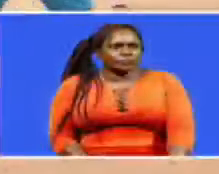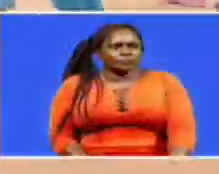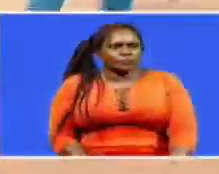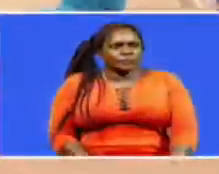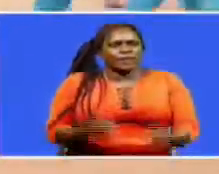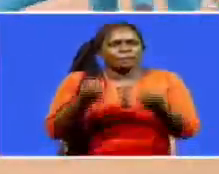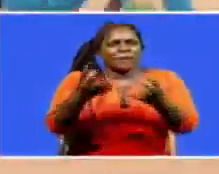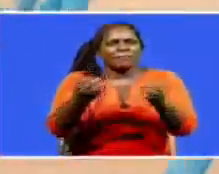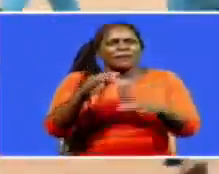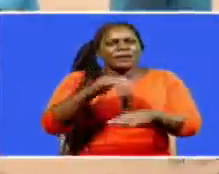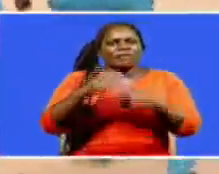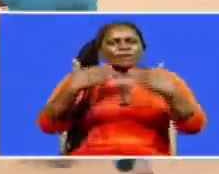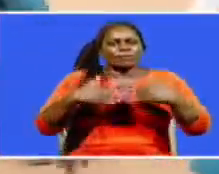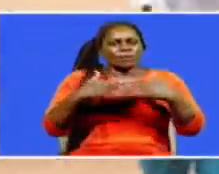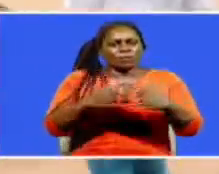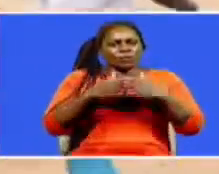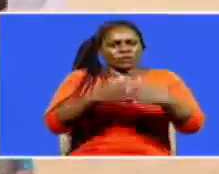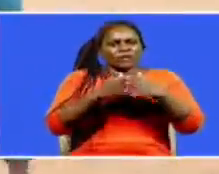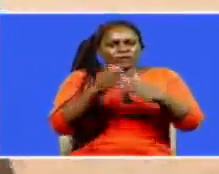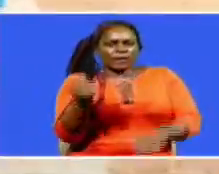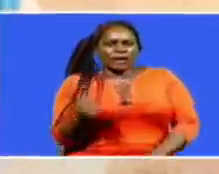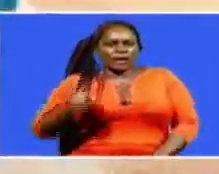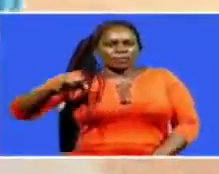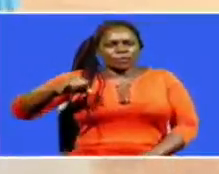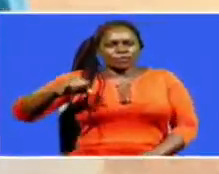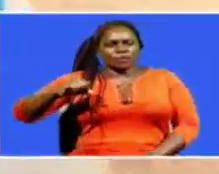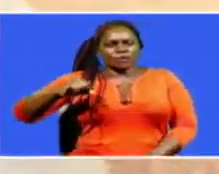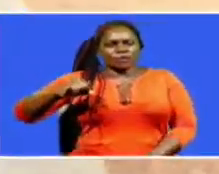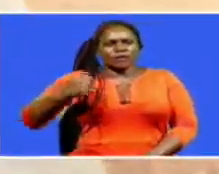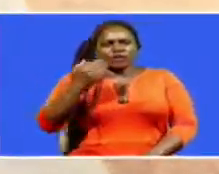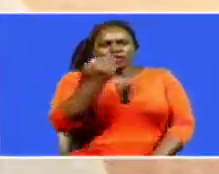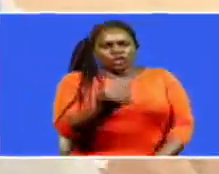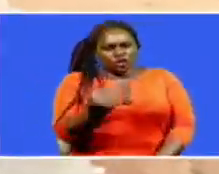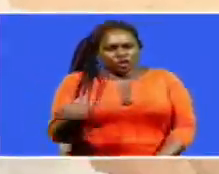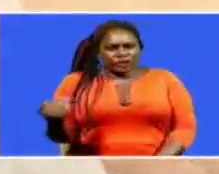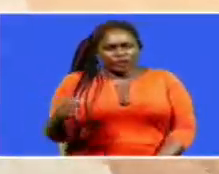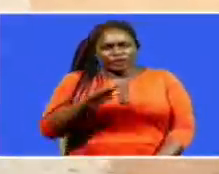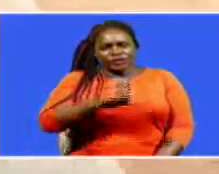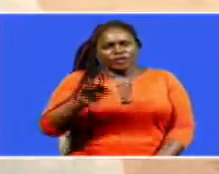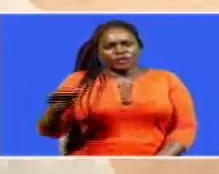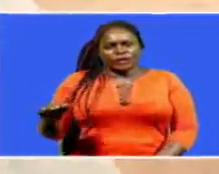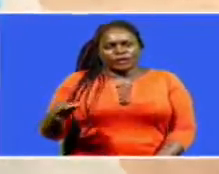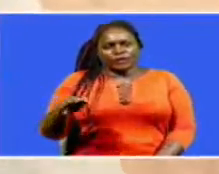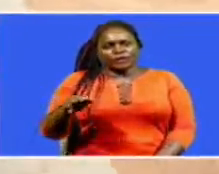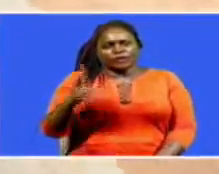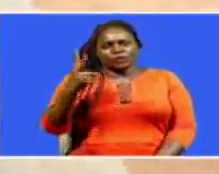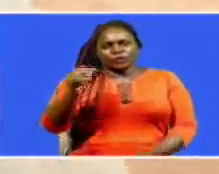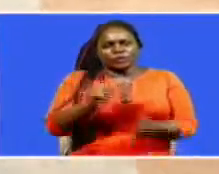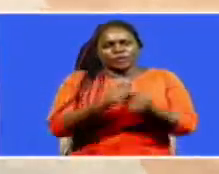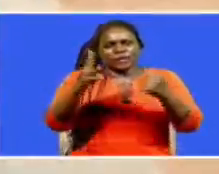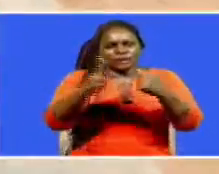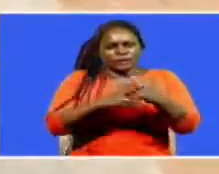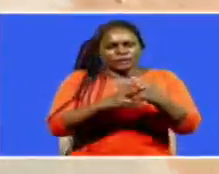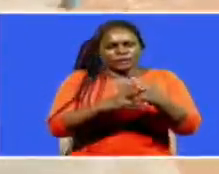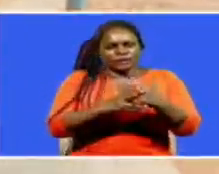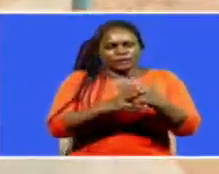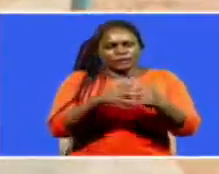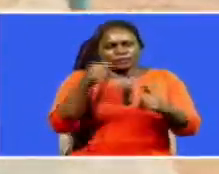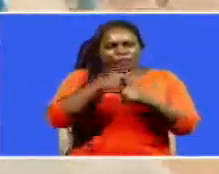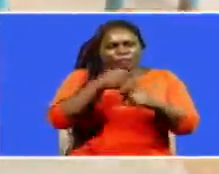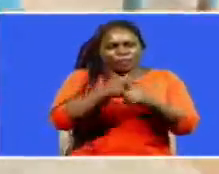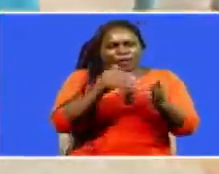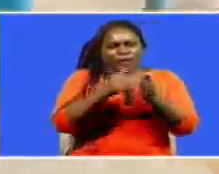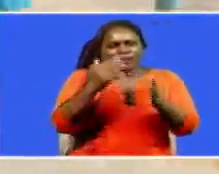Unfortunately, most victims of sexual abuse and gender-based violence are children. The 2019 Violence Against Children